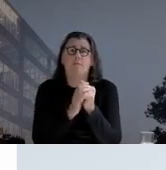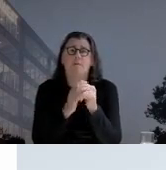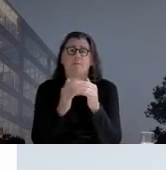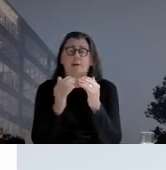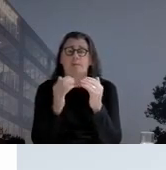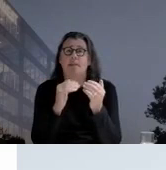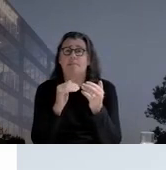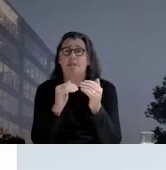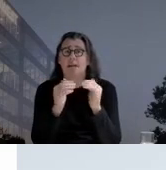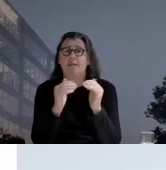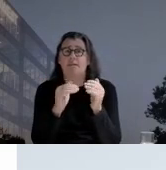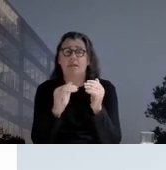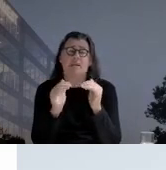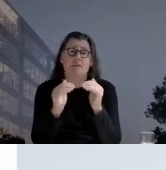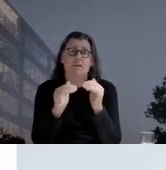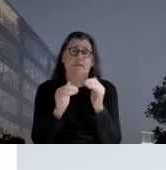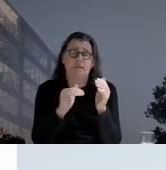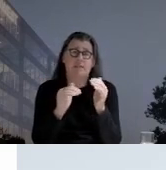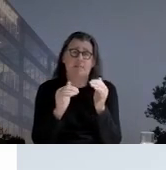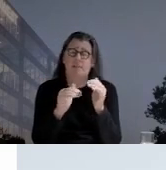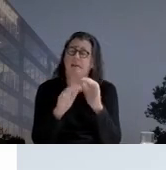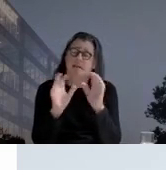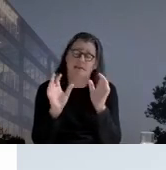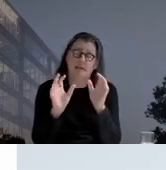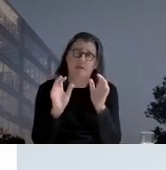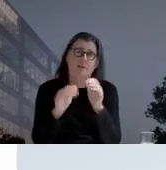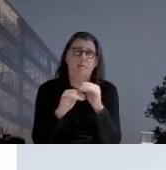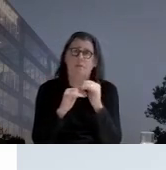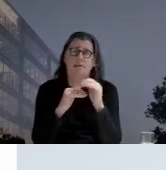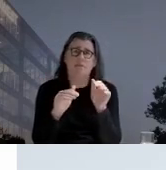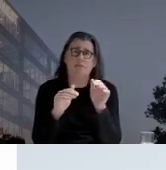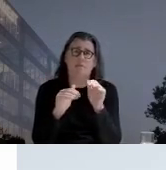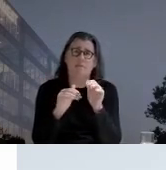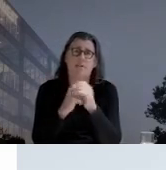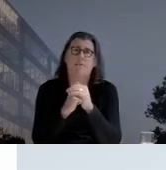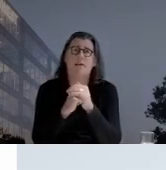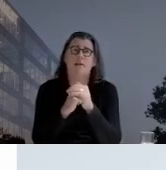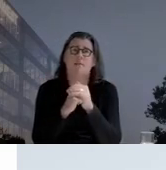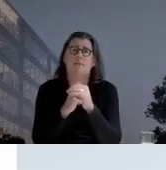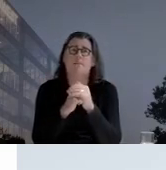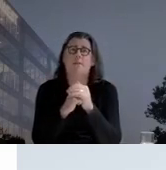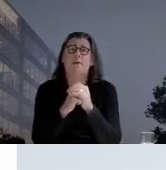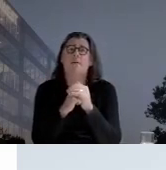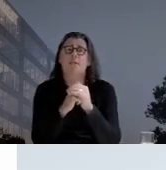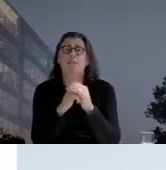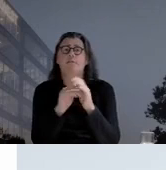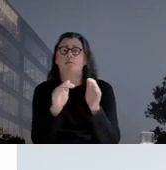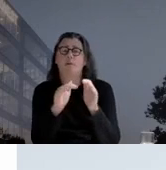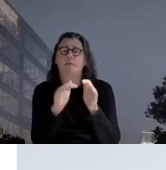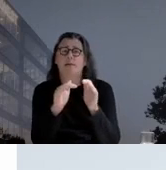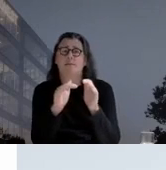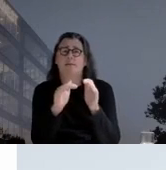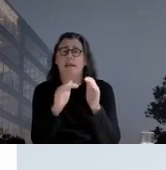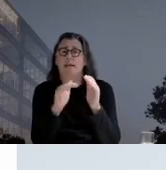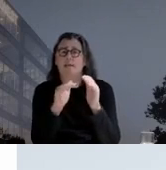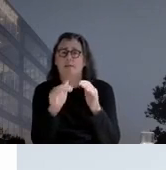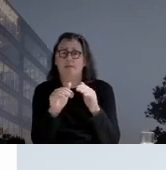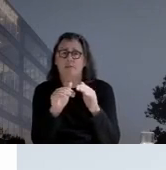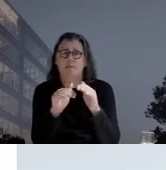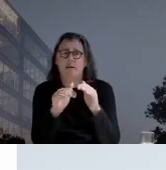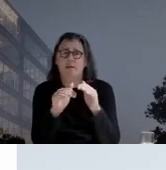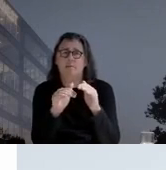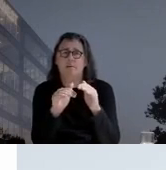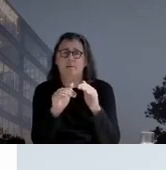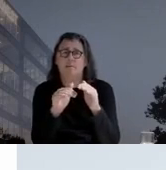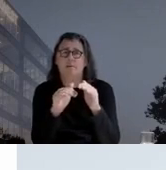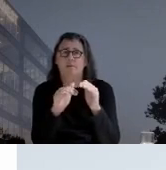for humans, represents, generally speaking, about 60%. And that's an average, but about 60% of that number. So let's just work with that for a second and